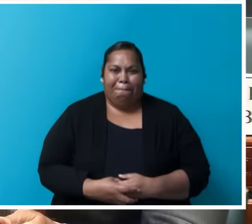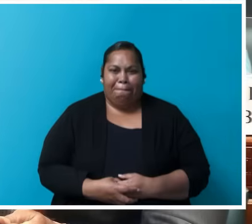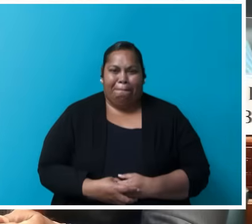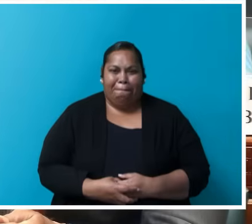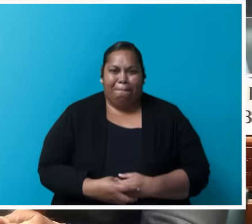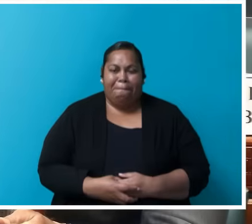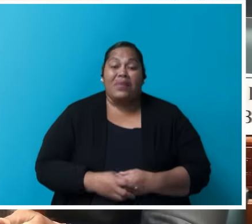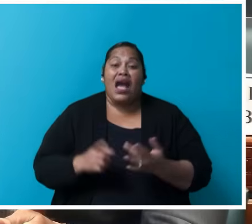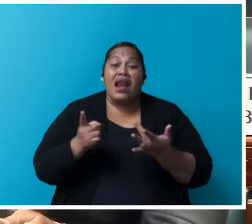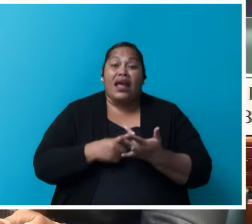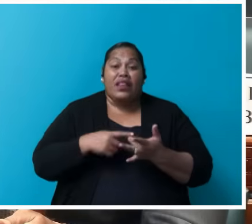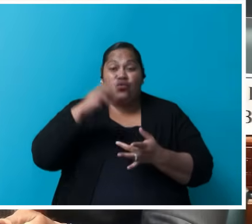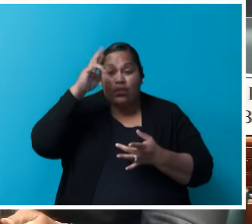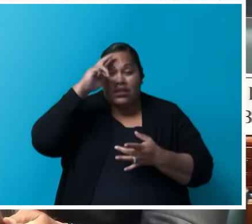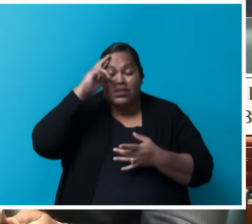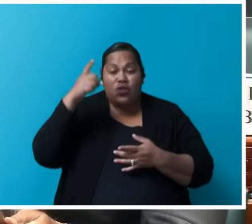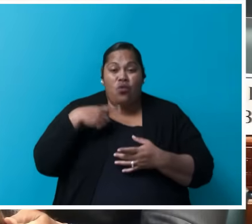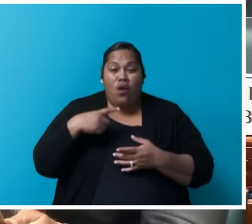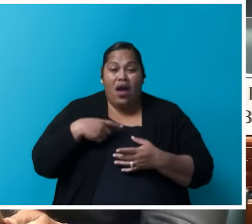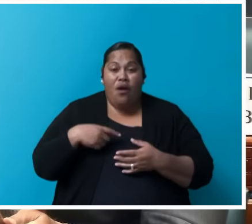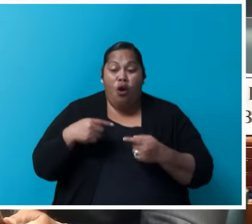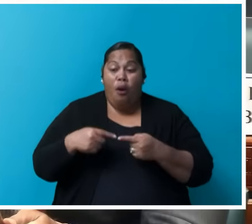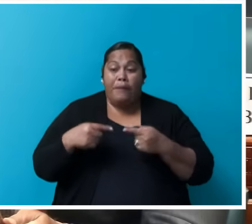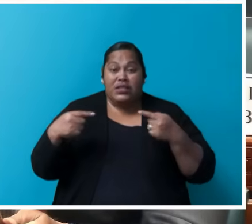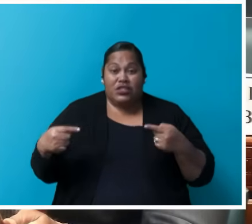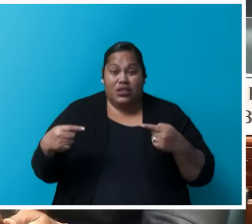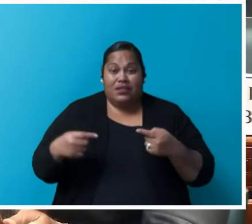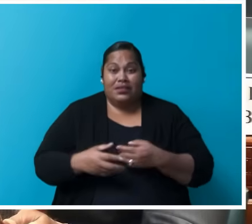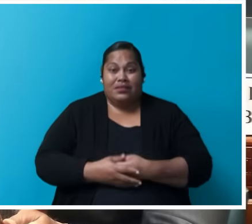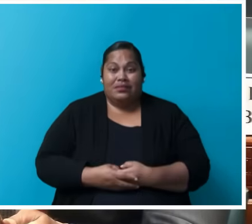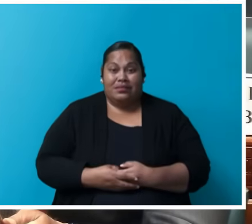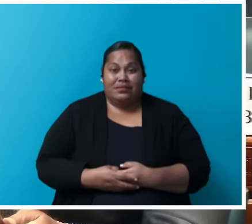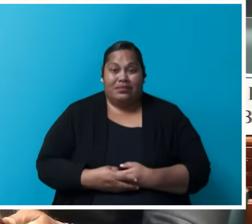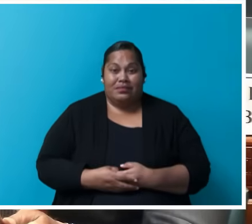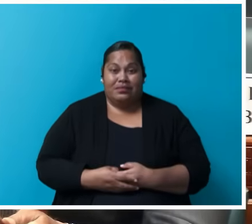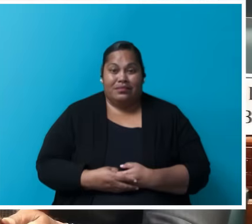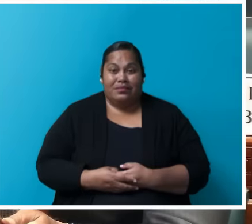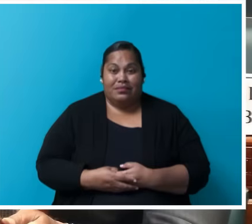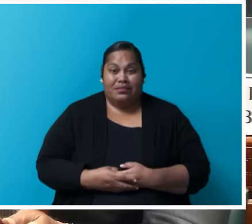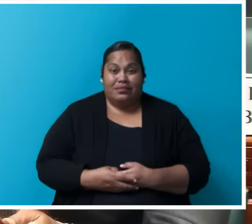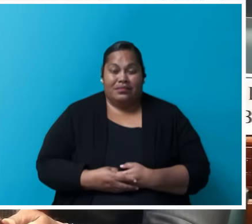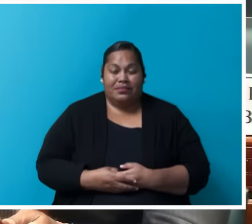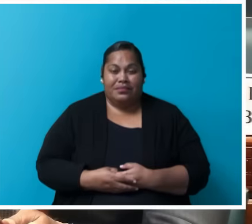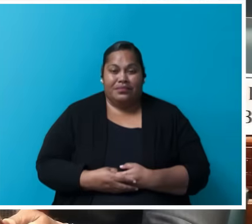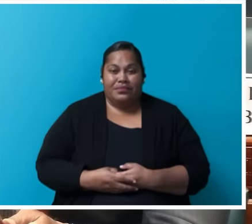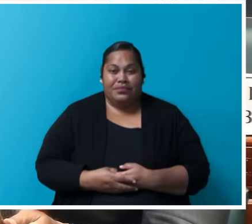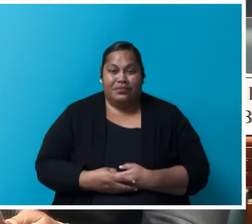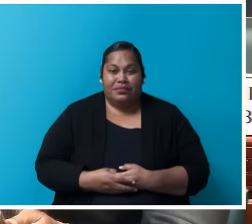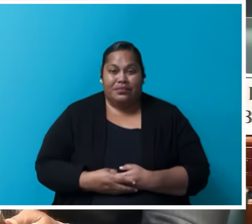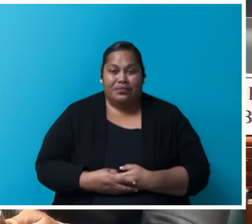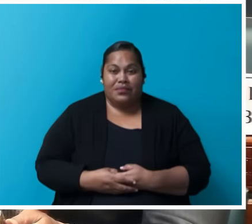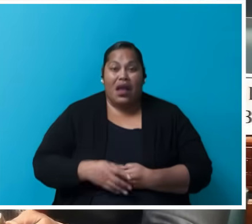The other reason why the opposition is in panic, because